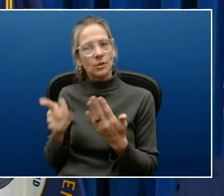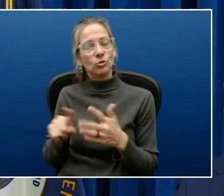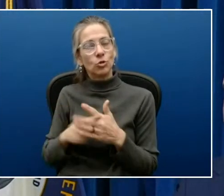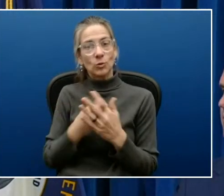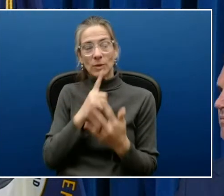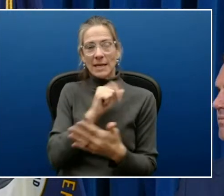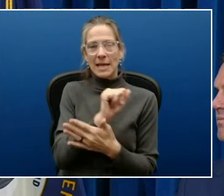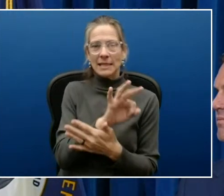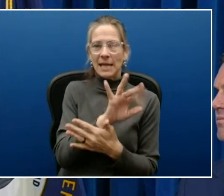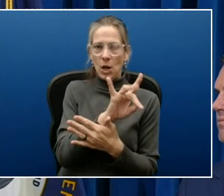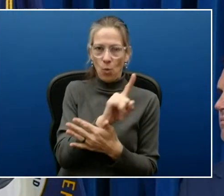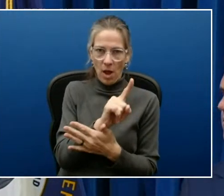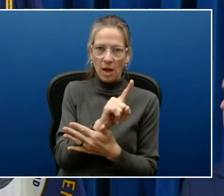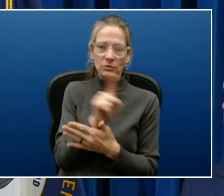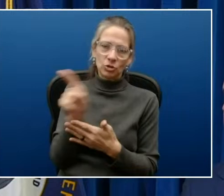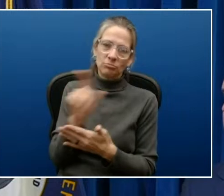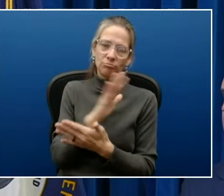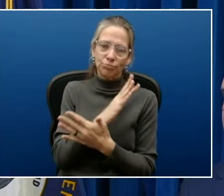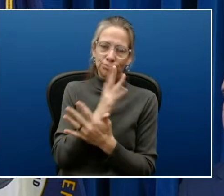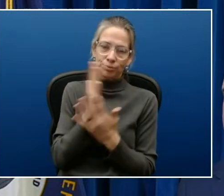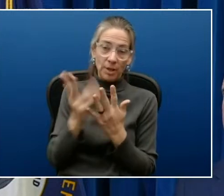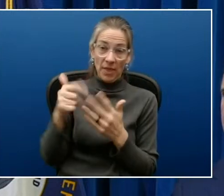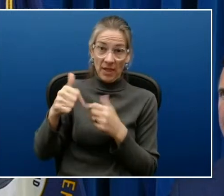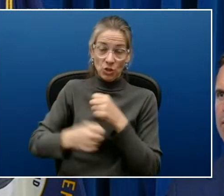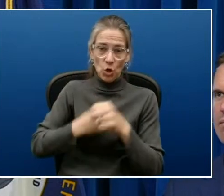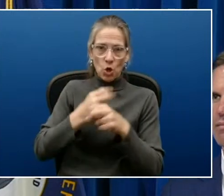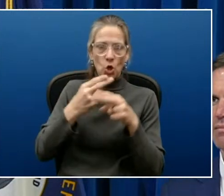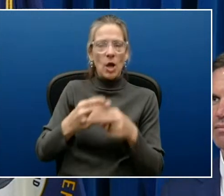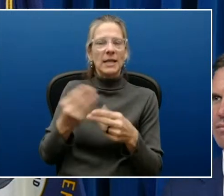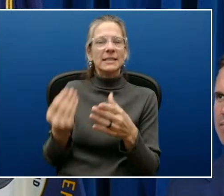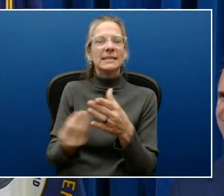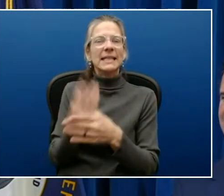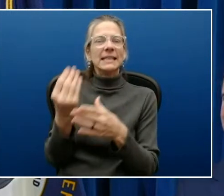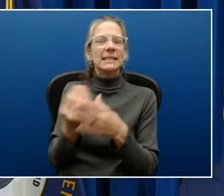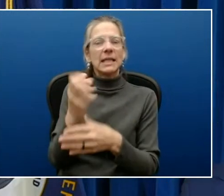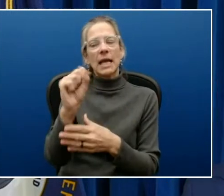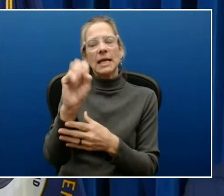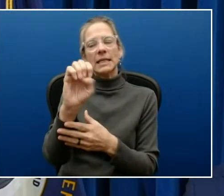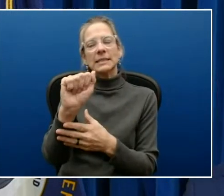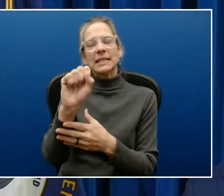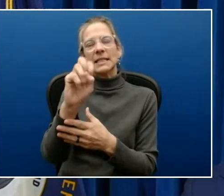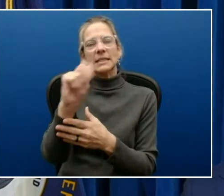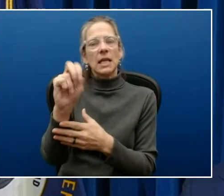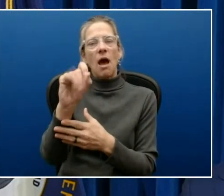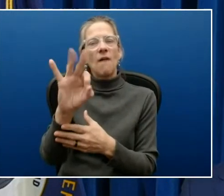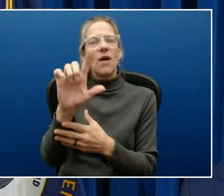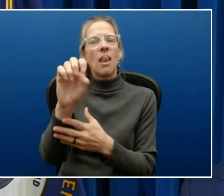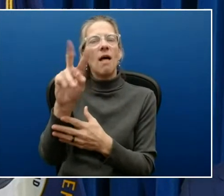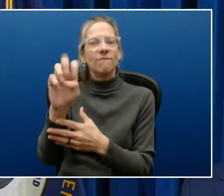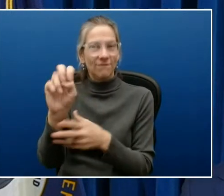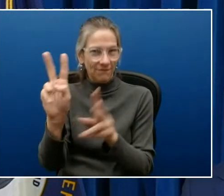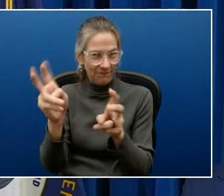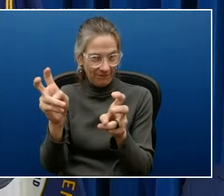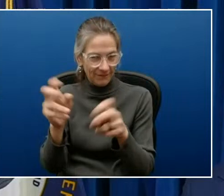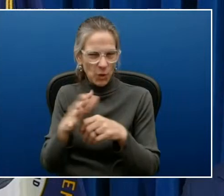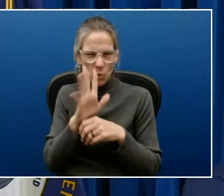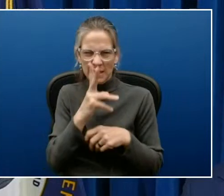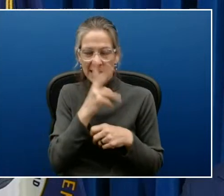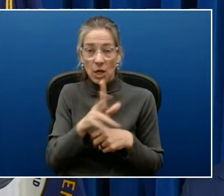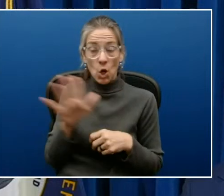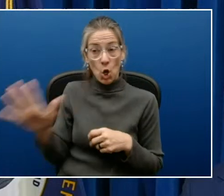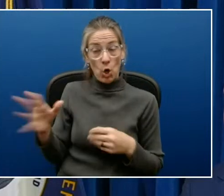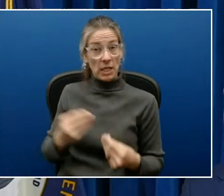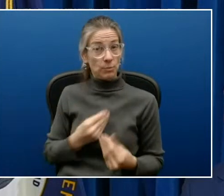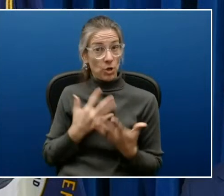1981. This year's poster is called A Season of Love. As you'll see momentarily, she said the inspiration for her creation was